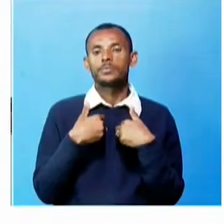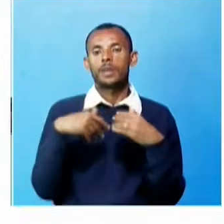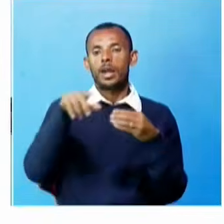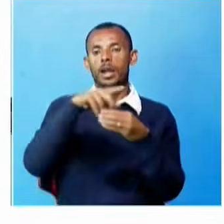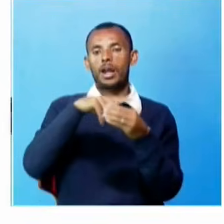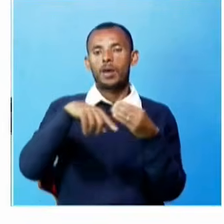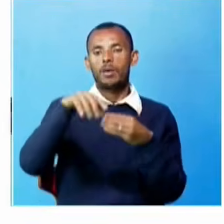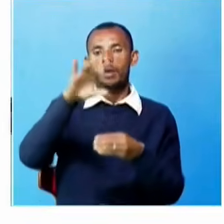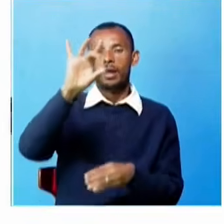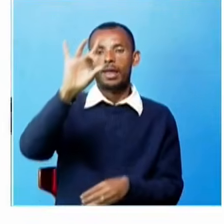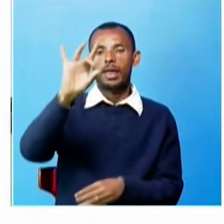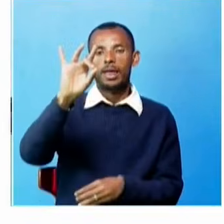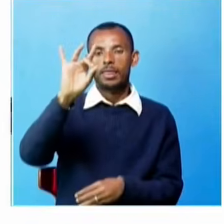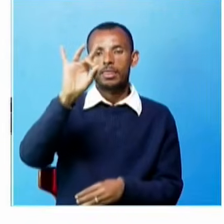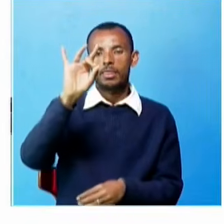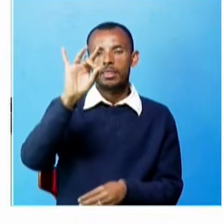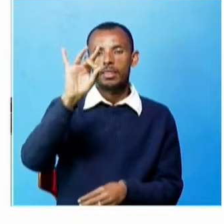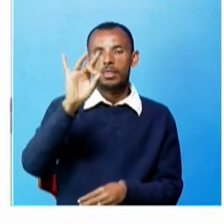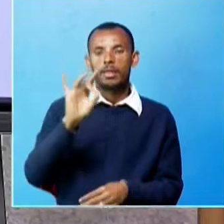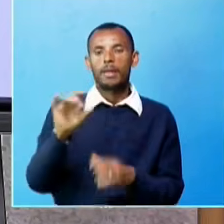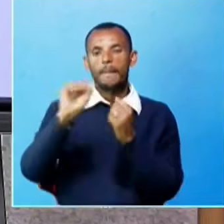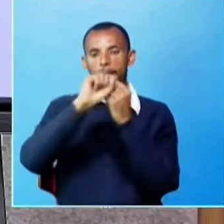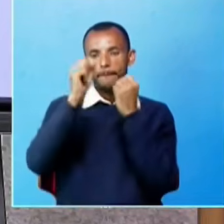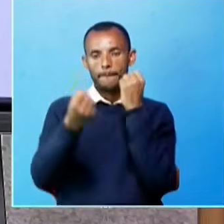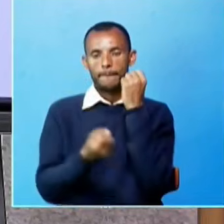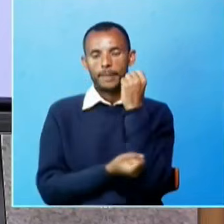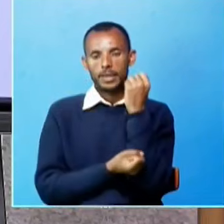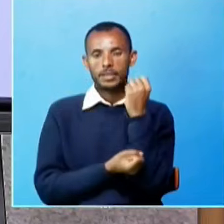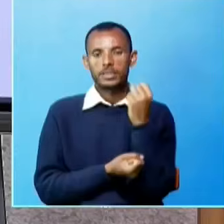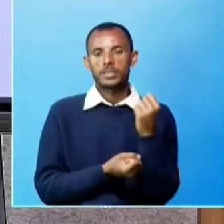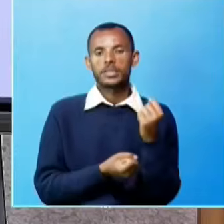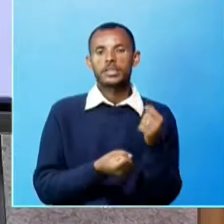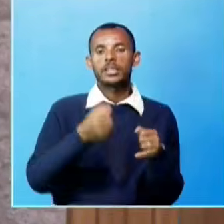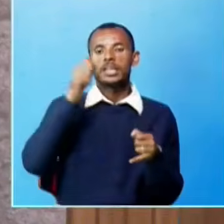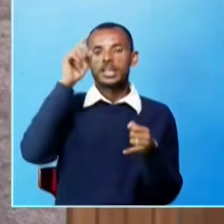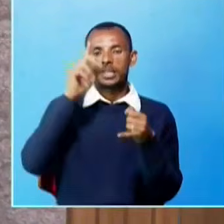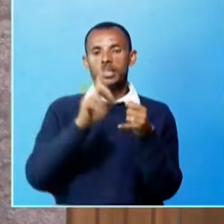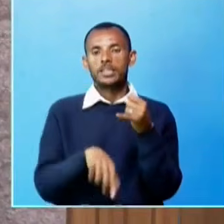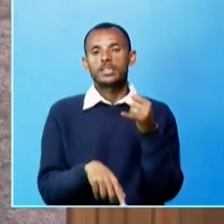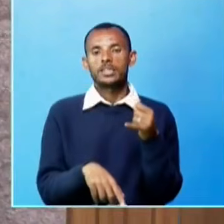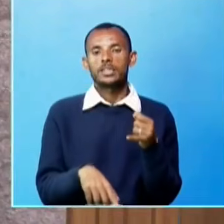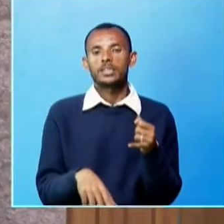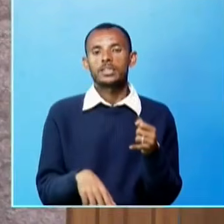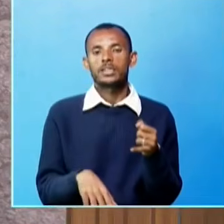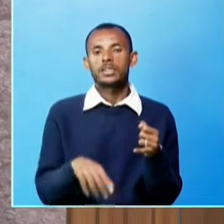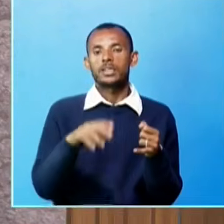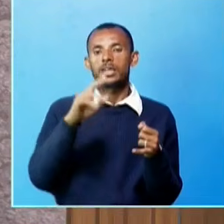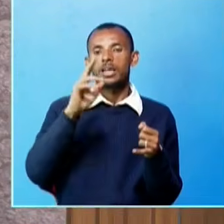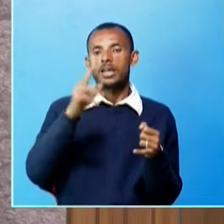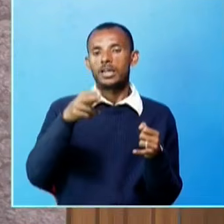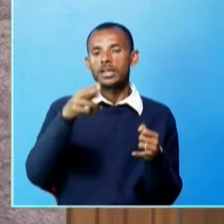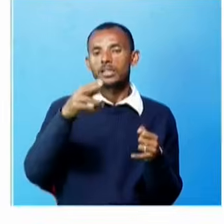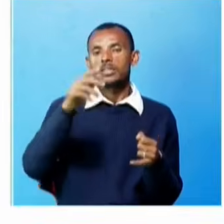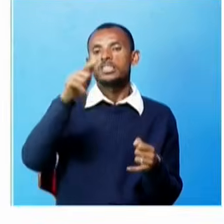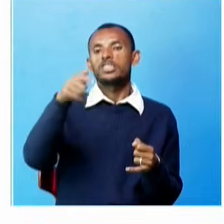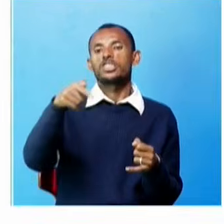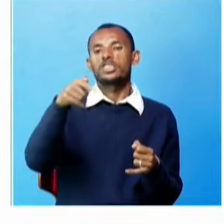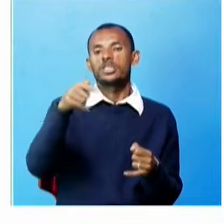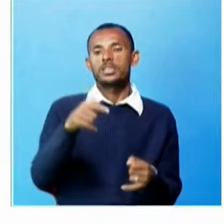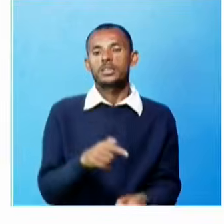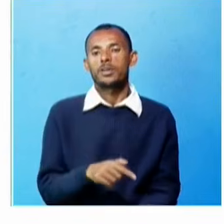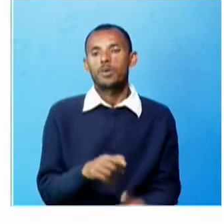around eight base edges. Okay, so this HG,